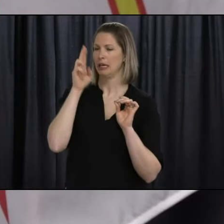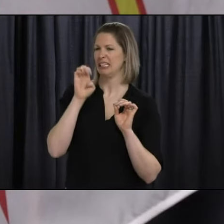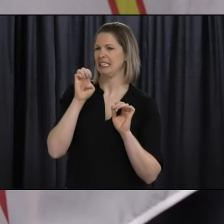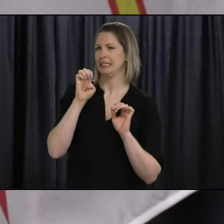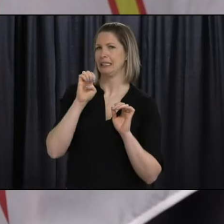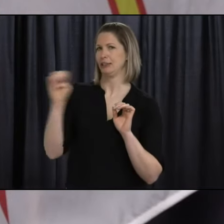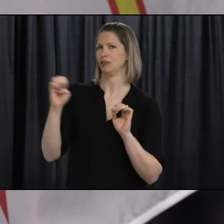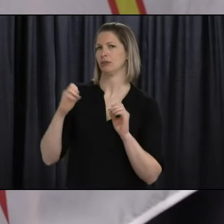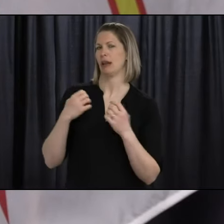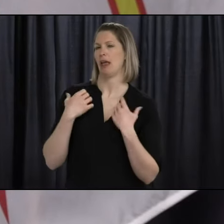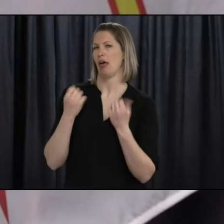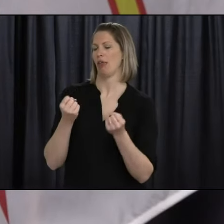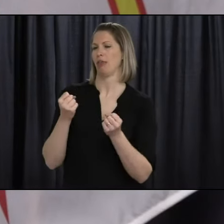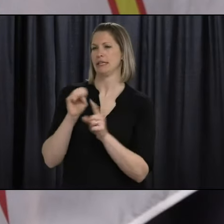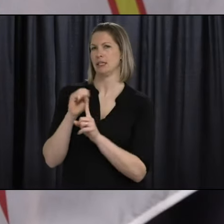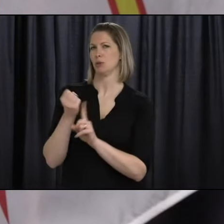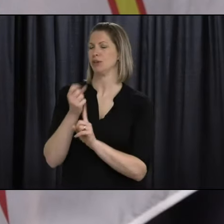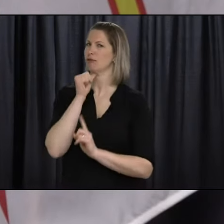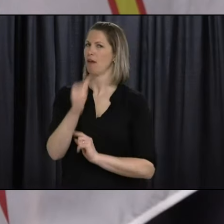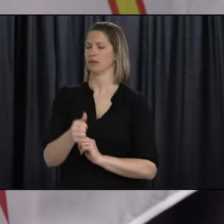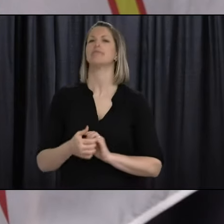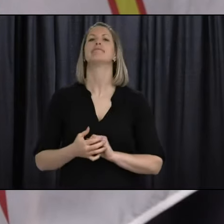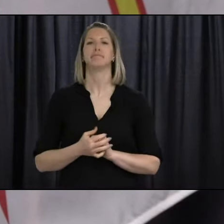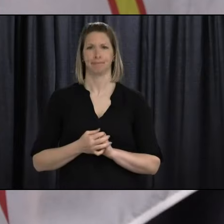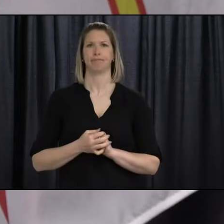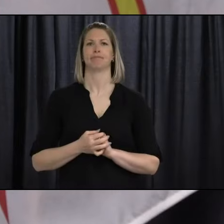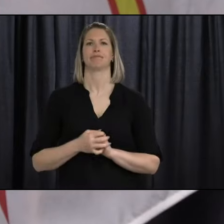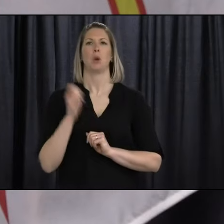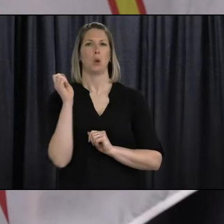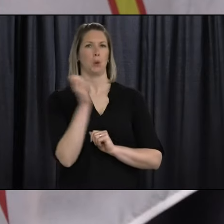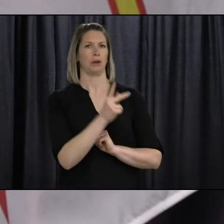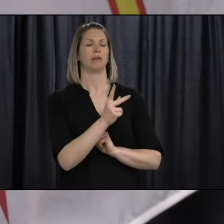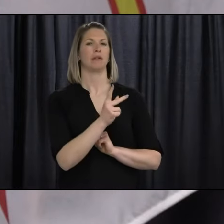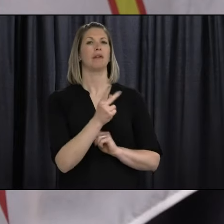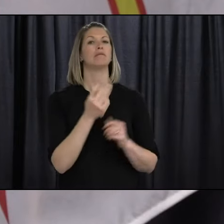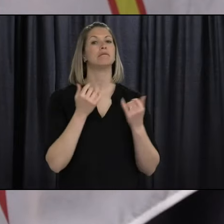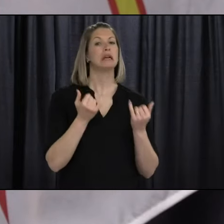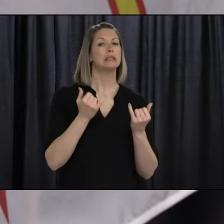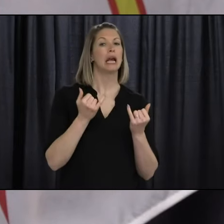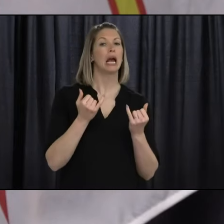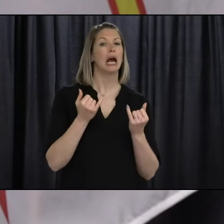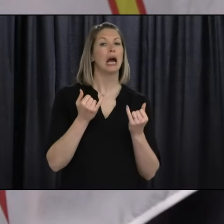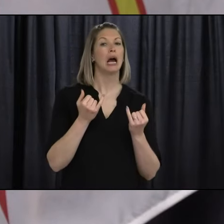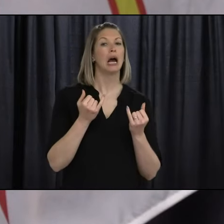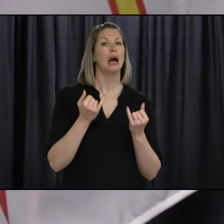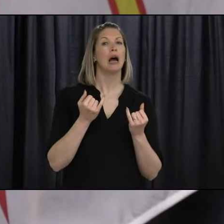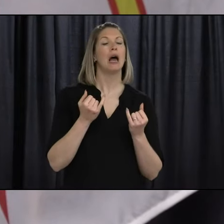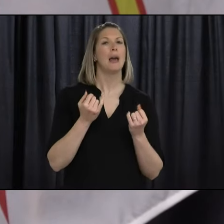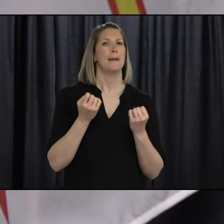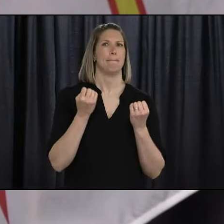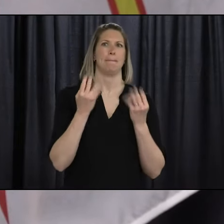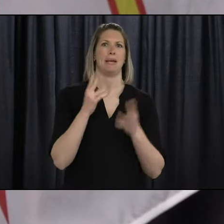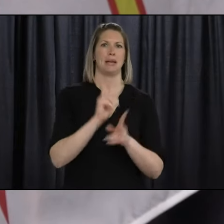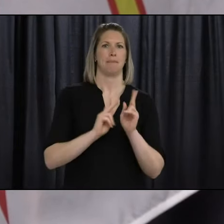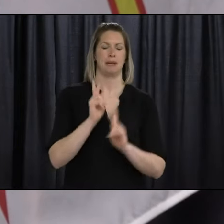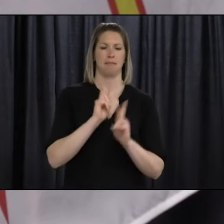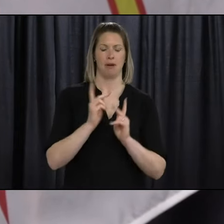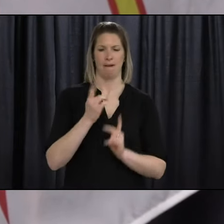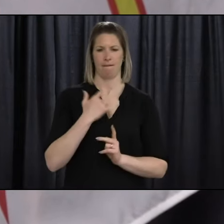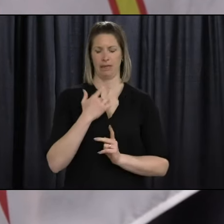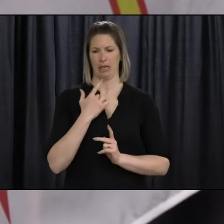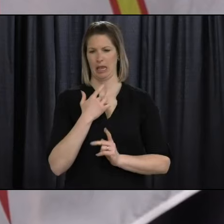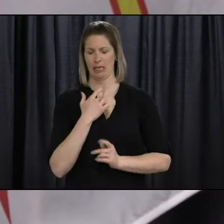Health. Okay, and Dr. Fitzgerald, we've heard from a number of people who say they've experienced bad flu-like symptoms, feeling like it was the worst